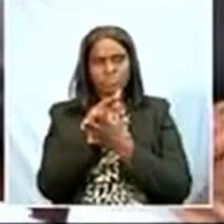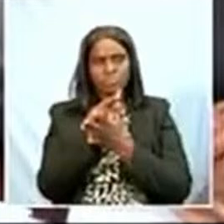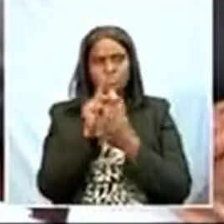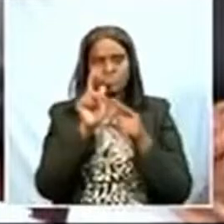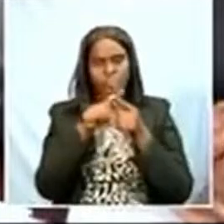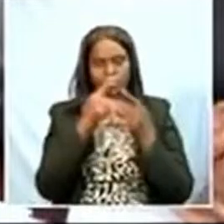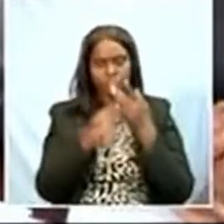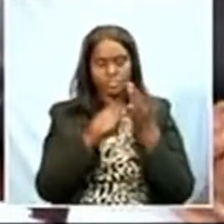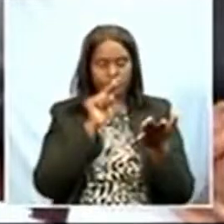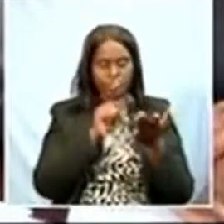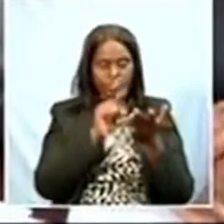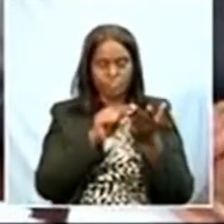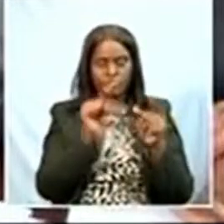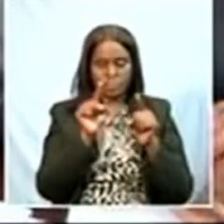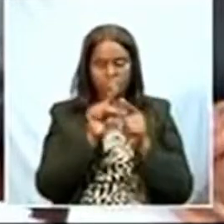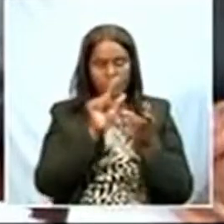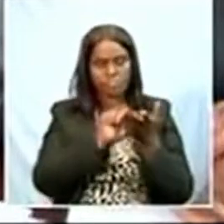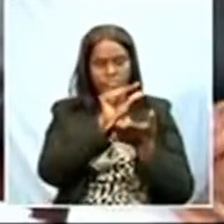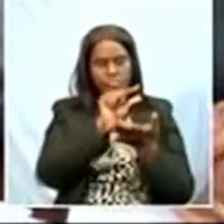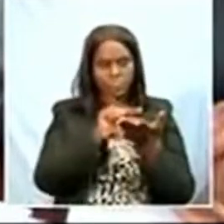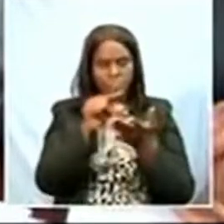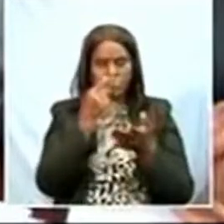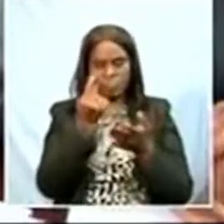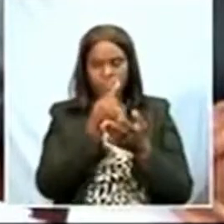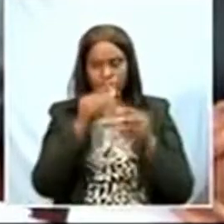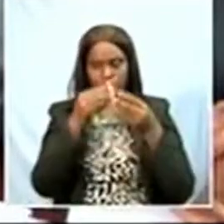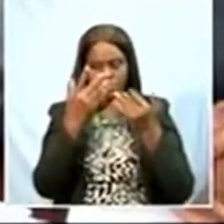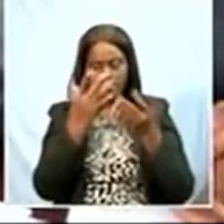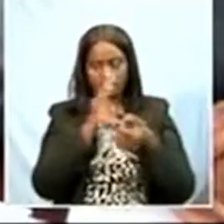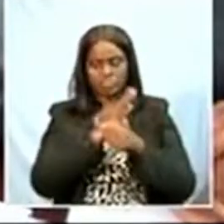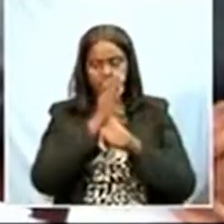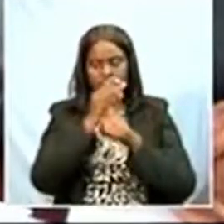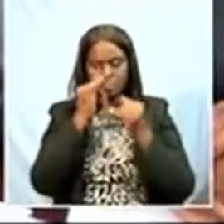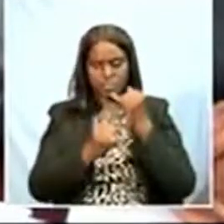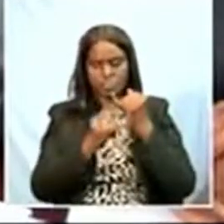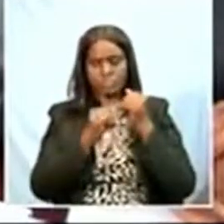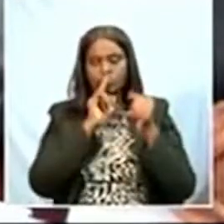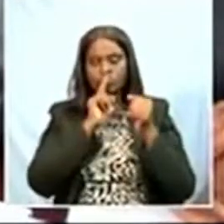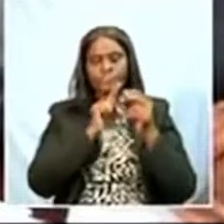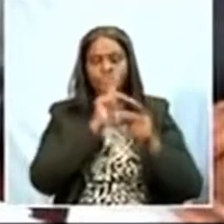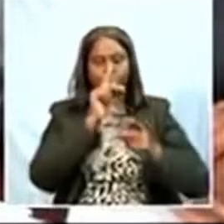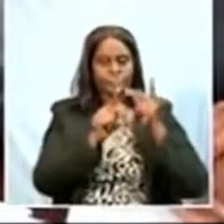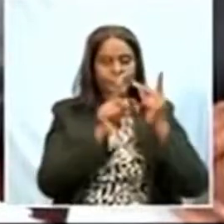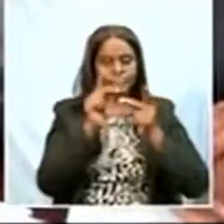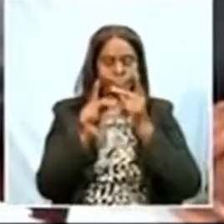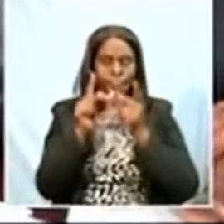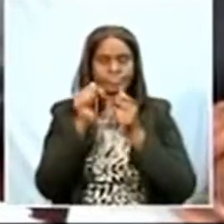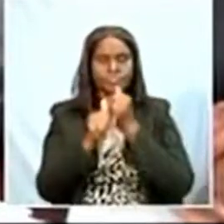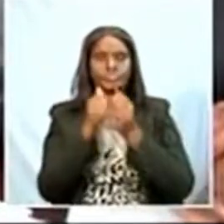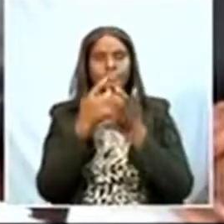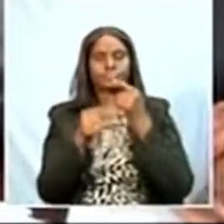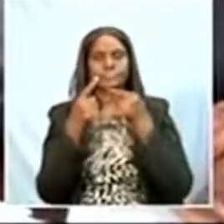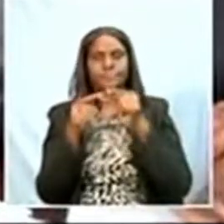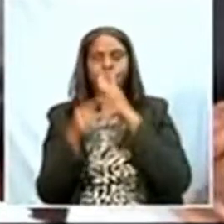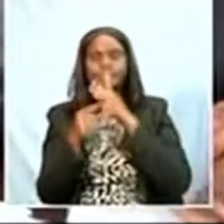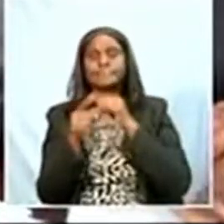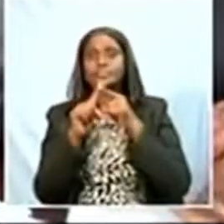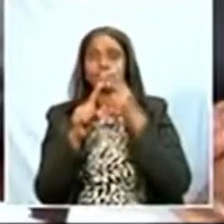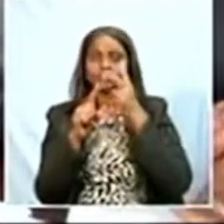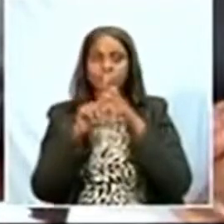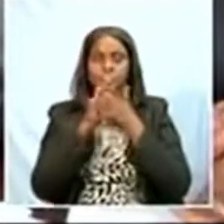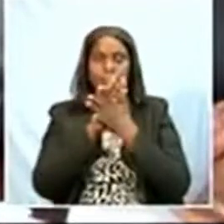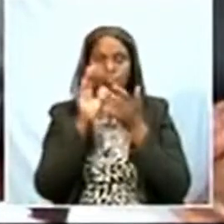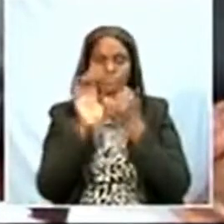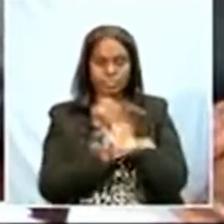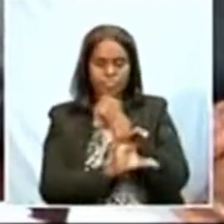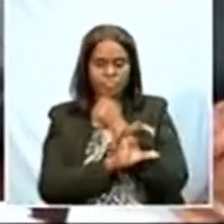this is, the incentives are only granted after a due process has been undertaken to see how much the country